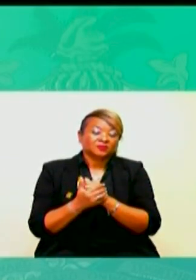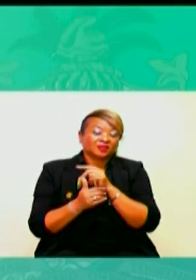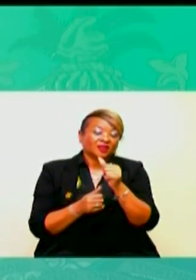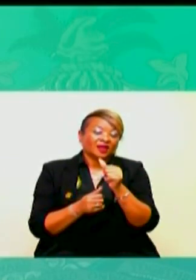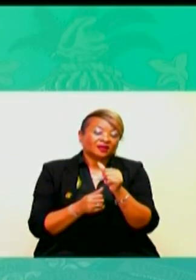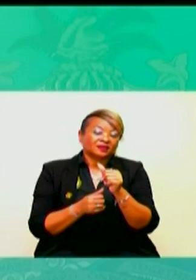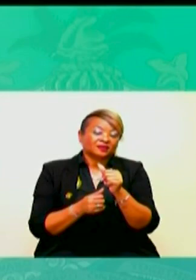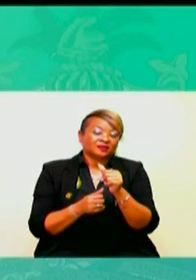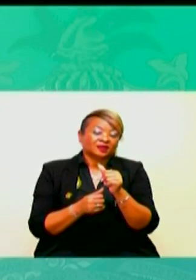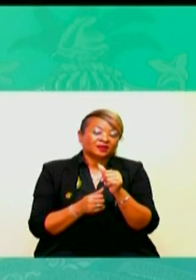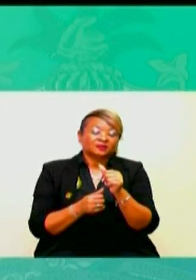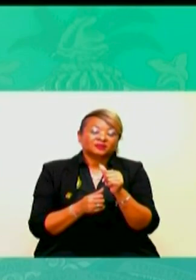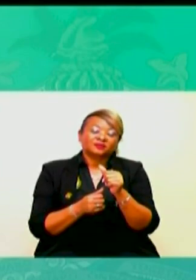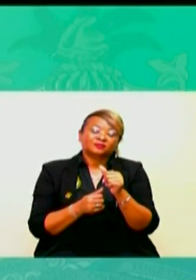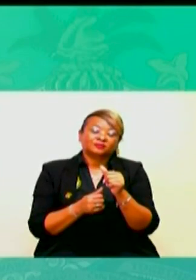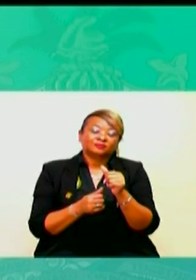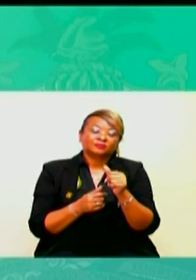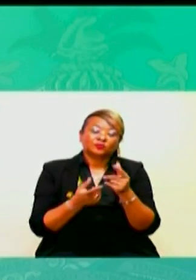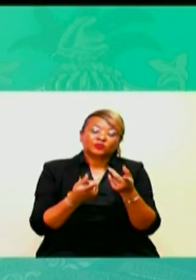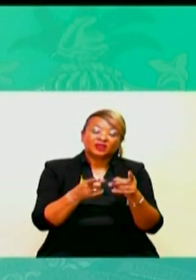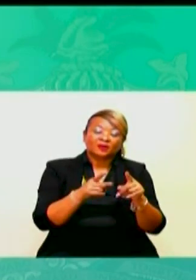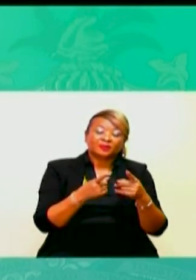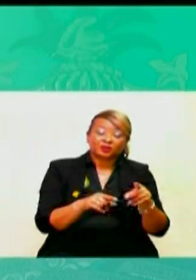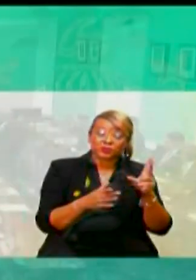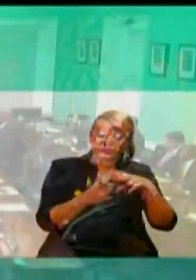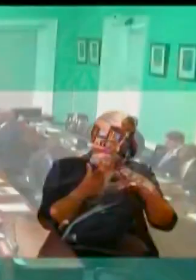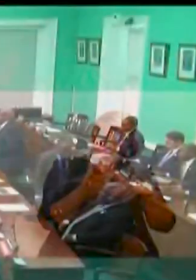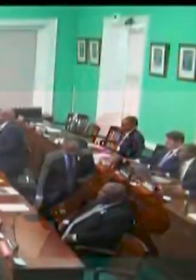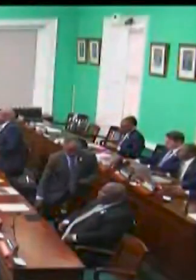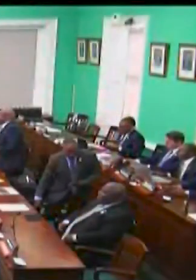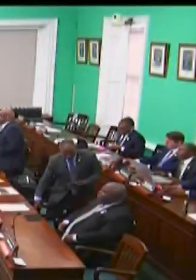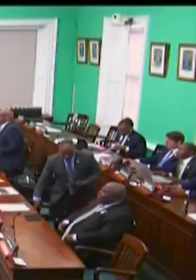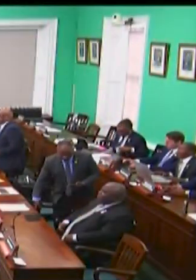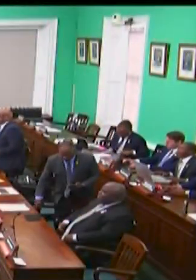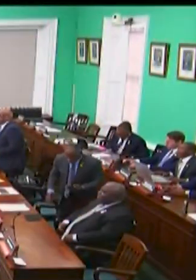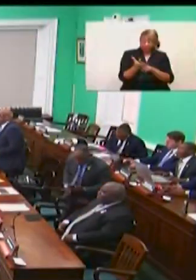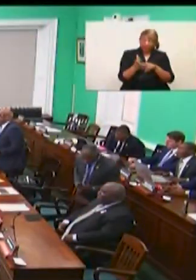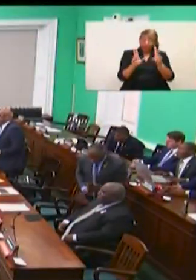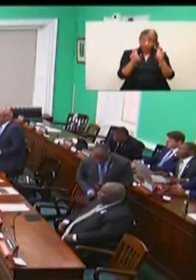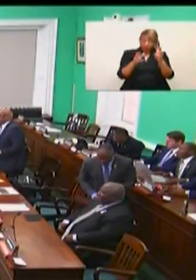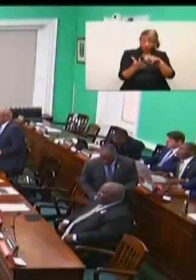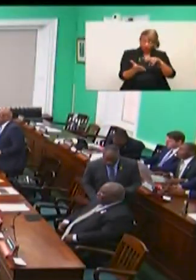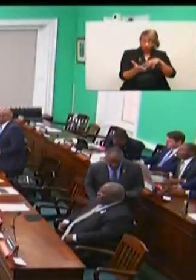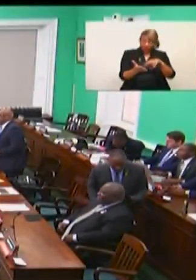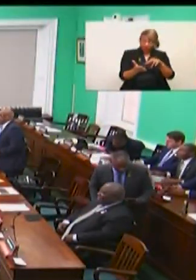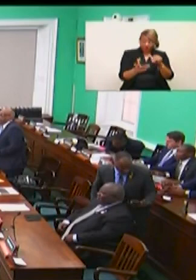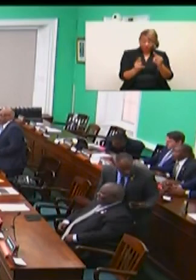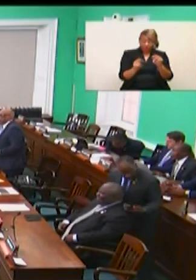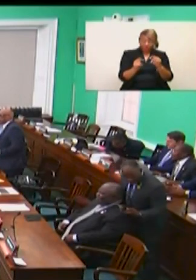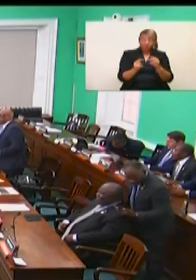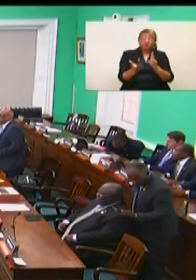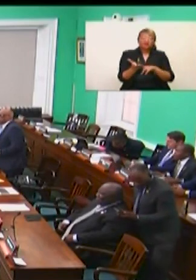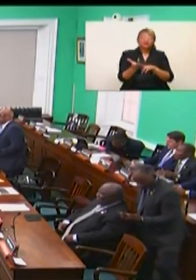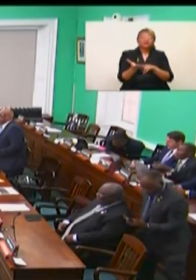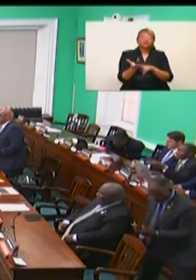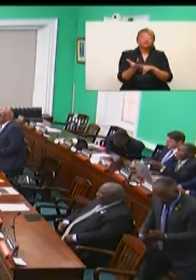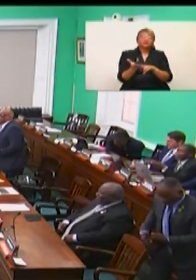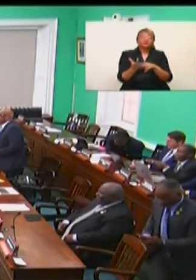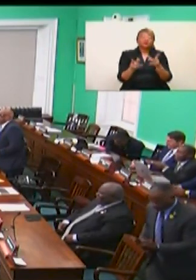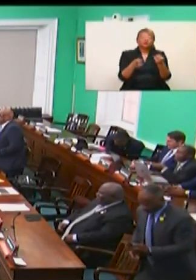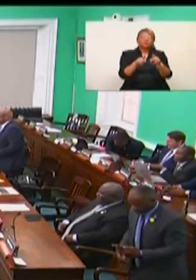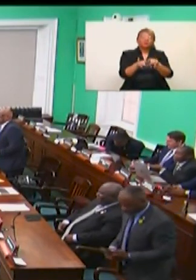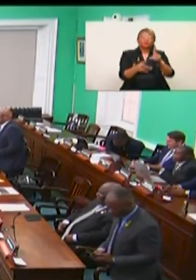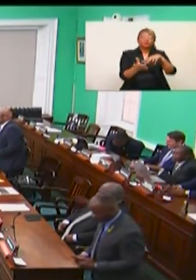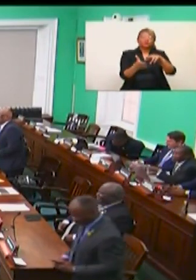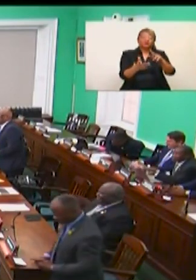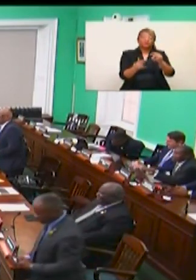That is the crux of the matter, Madam Speaker. You want me to read the agreement? Let me read the lease agreement. Yeah. I can read that